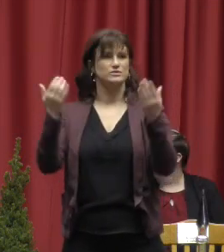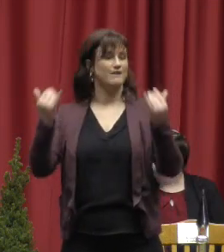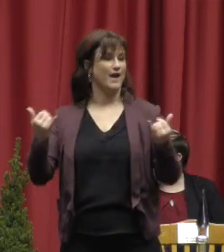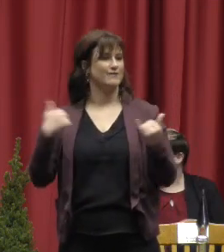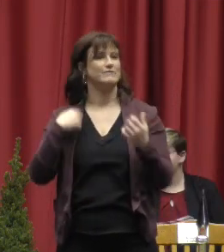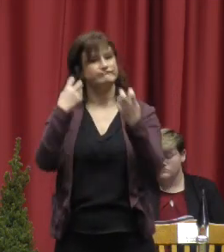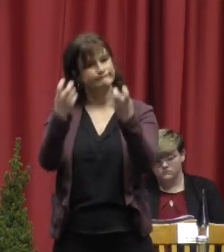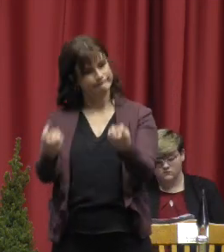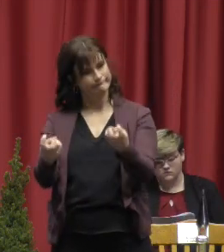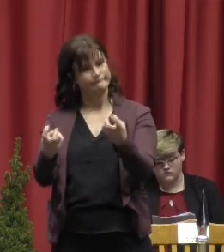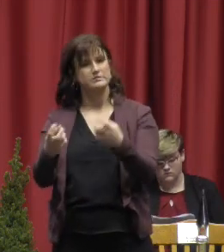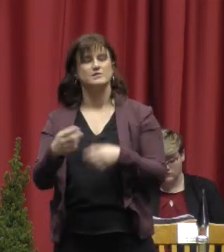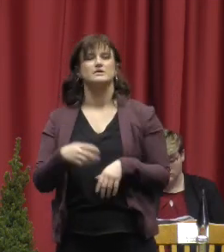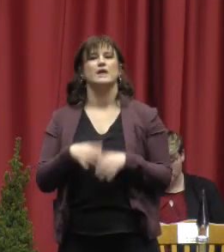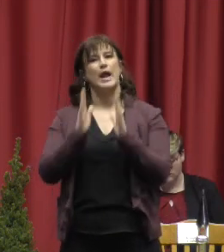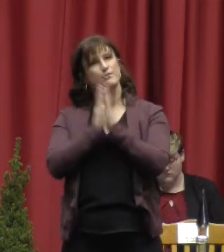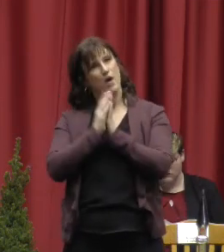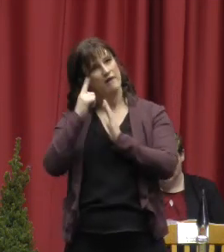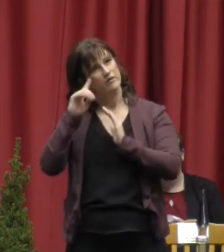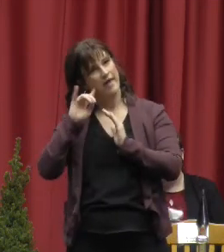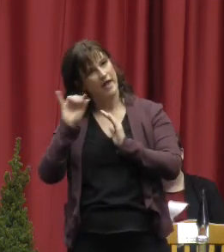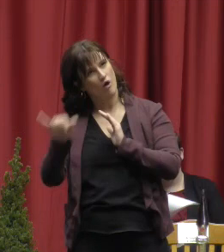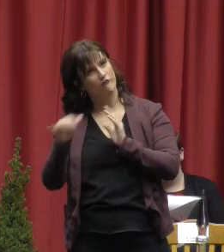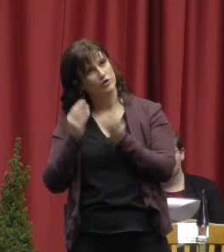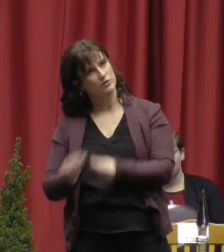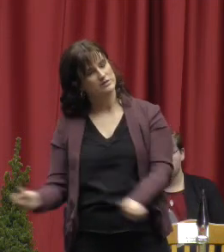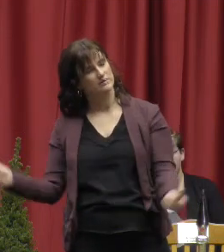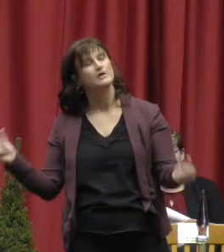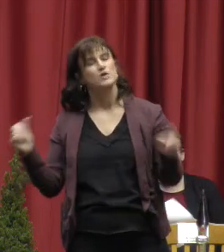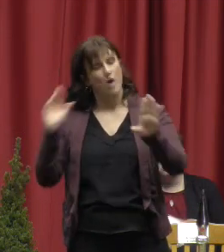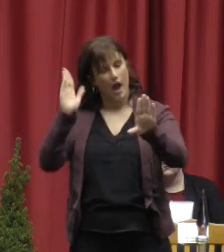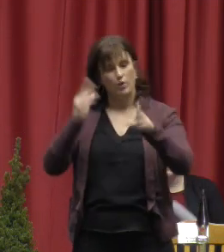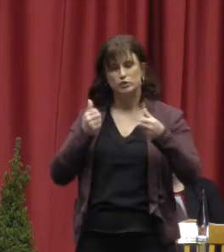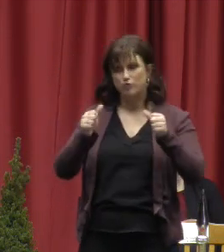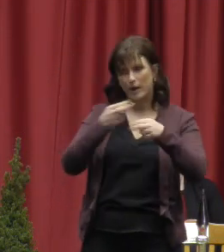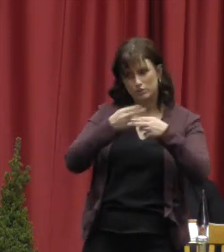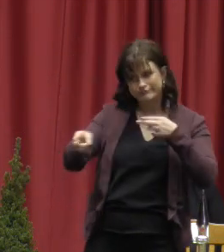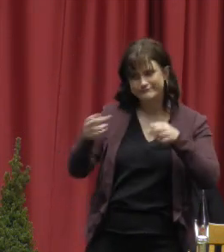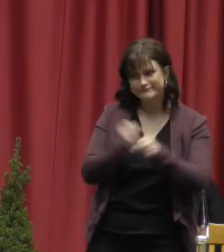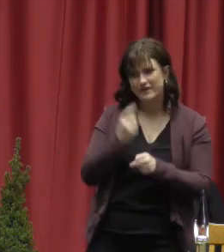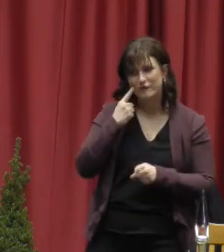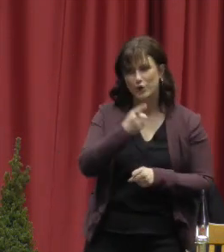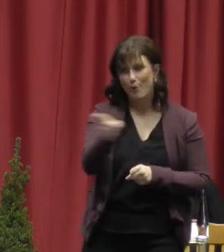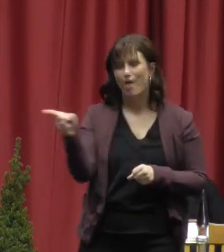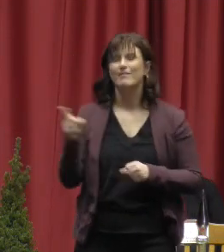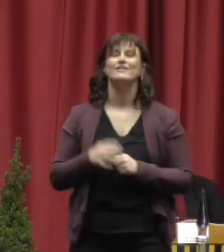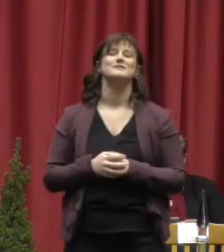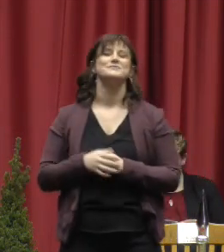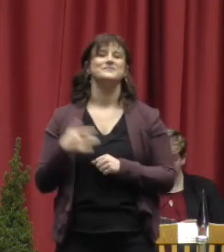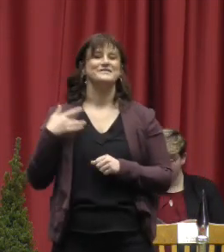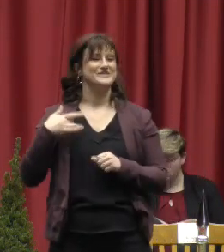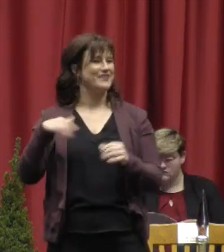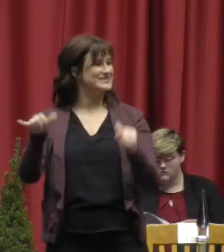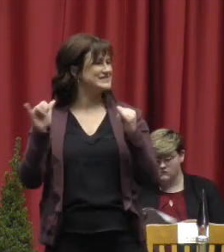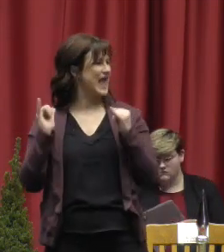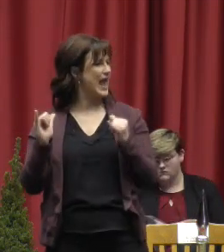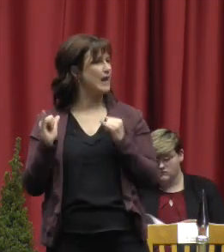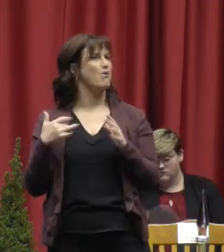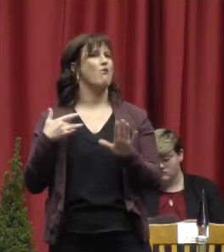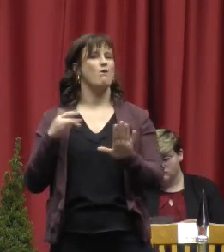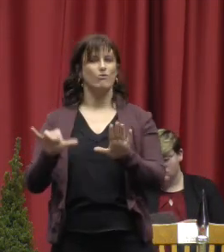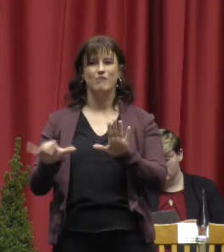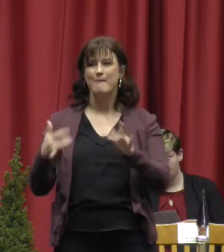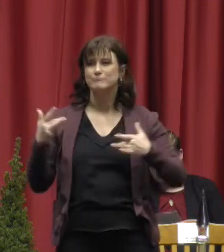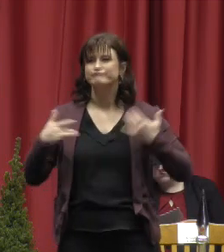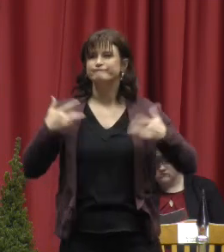chairs, and I prayed for the hangover to wear off. So I'll try to keep this short for you guys. And I had that same feeling of accomplishment and excitement for